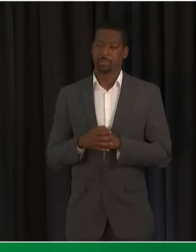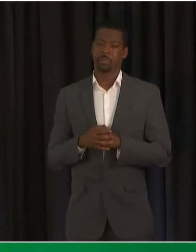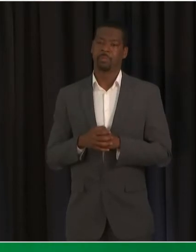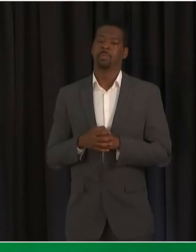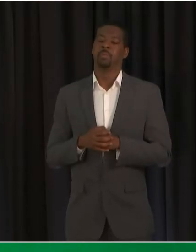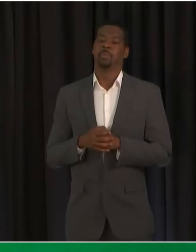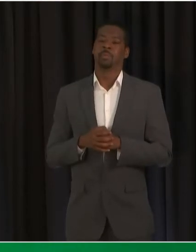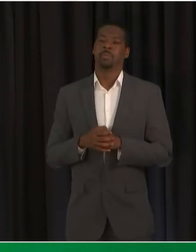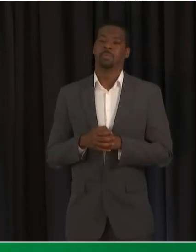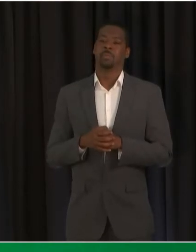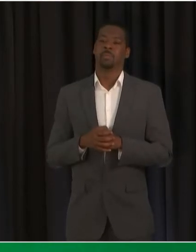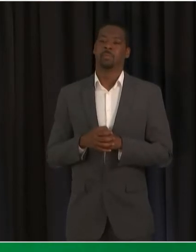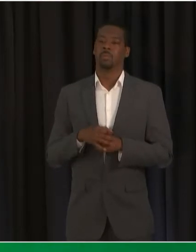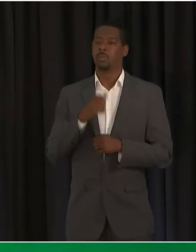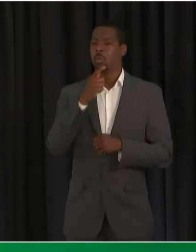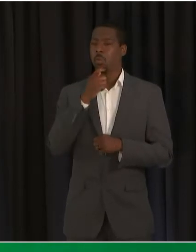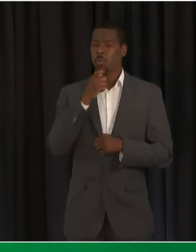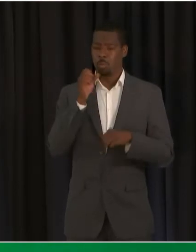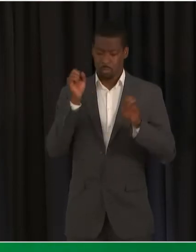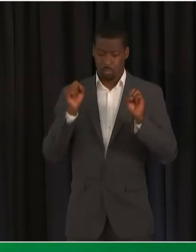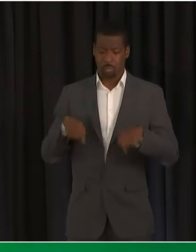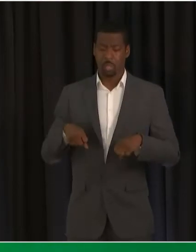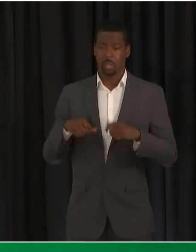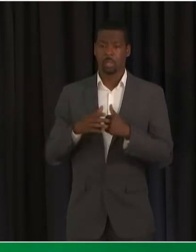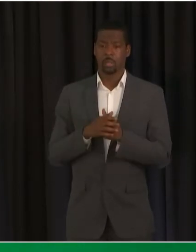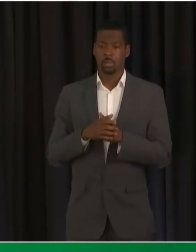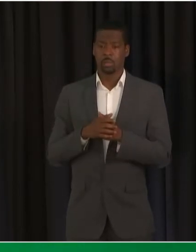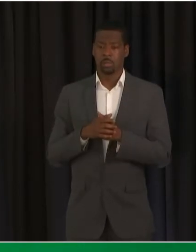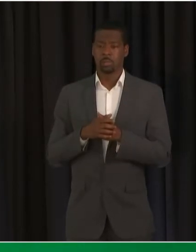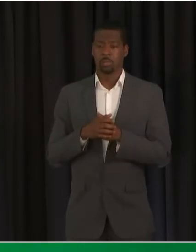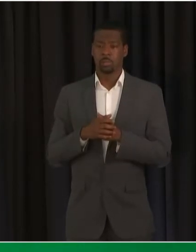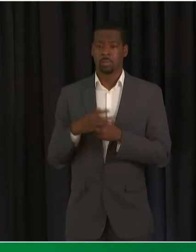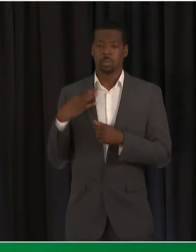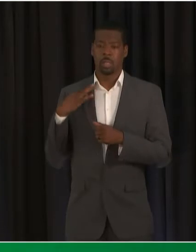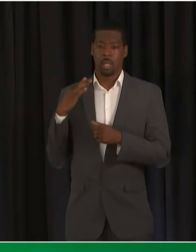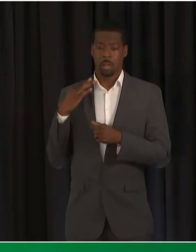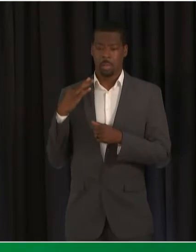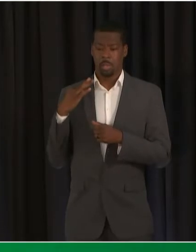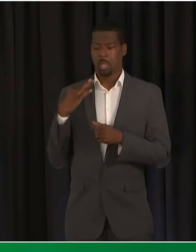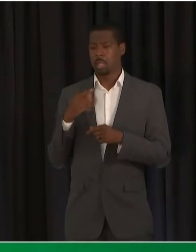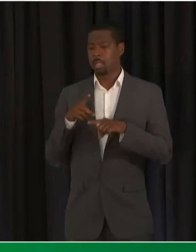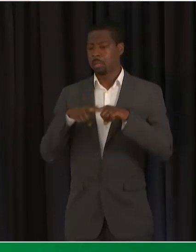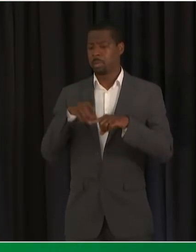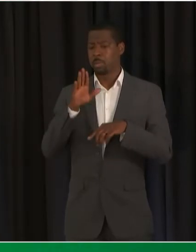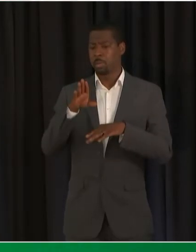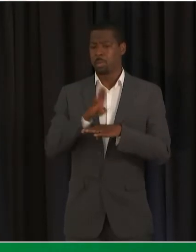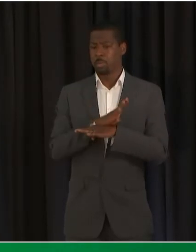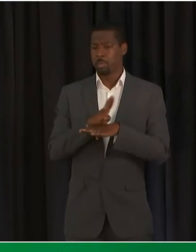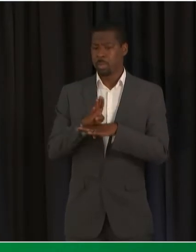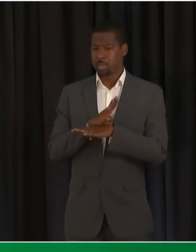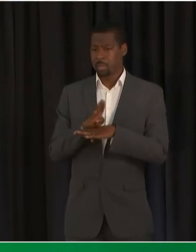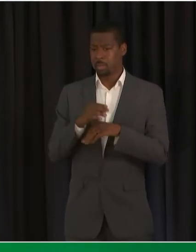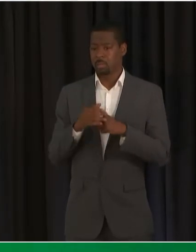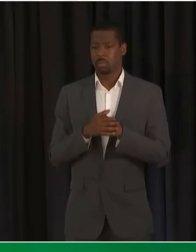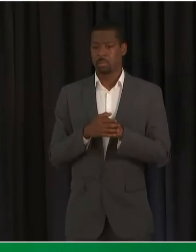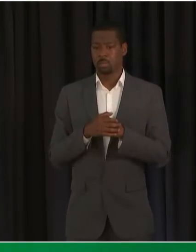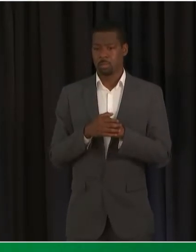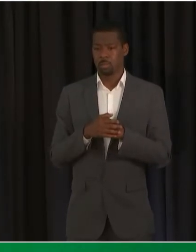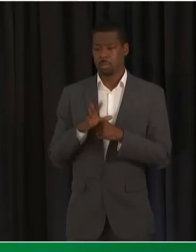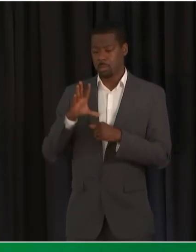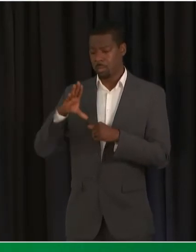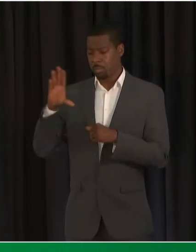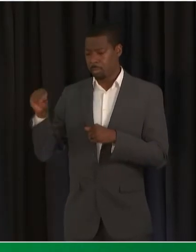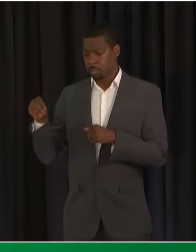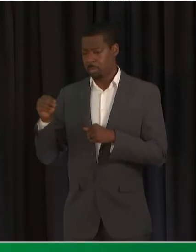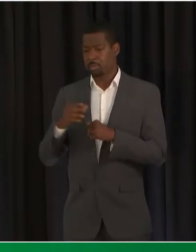please. All right, who is eligible according to the way that your business is formed? Of course, C corporations,